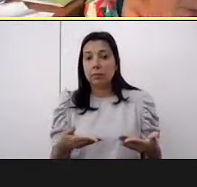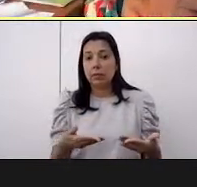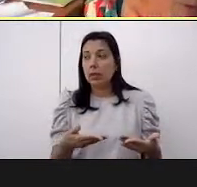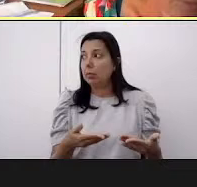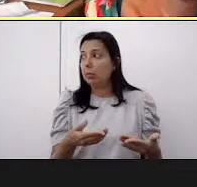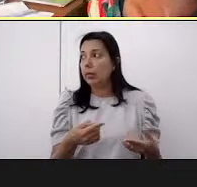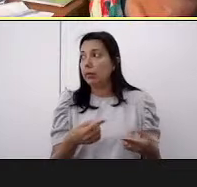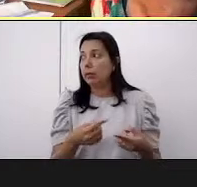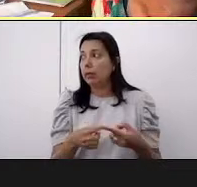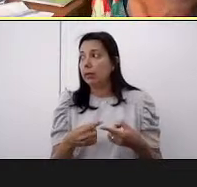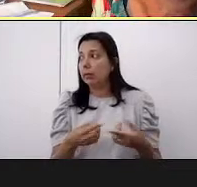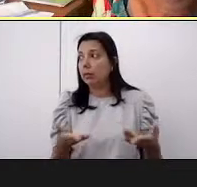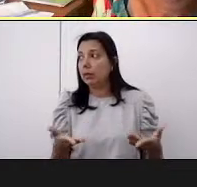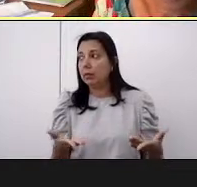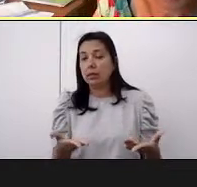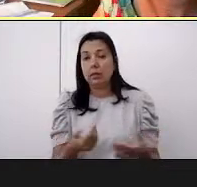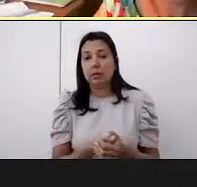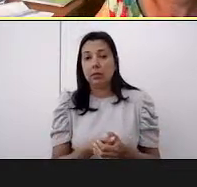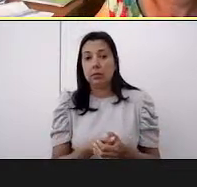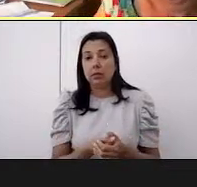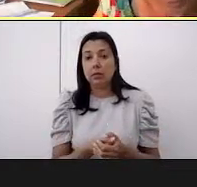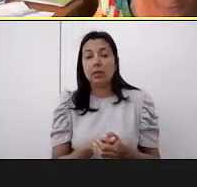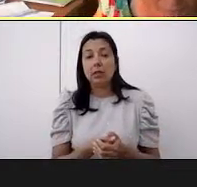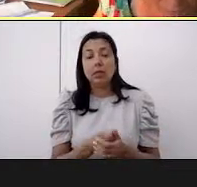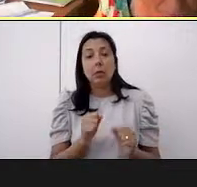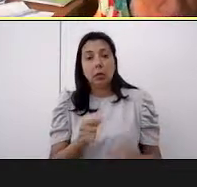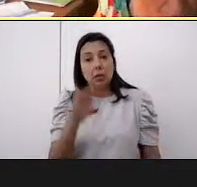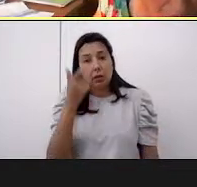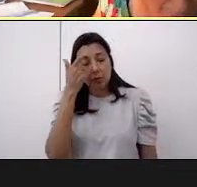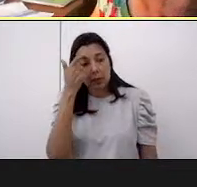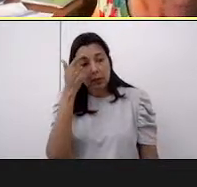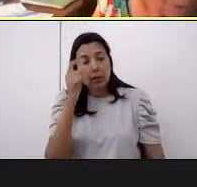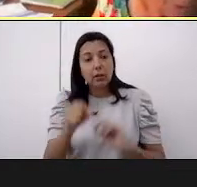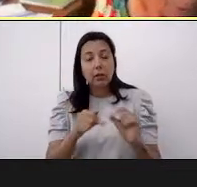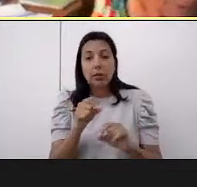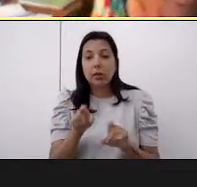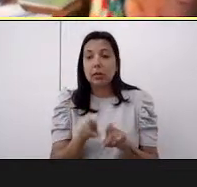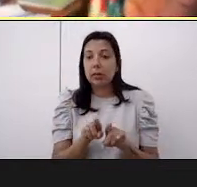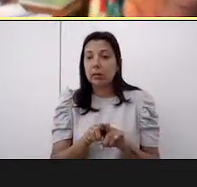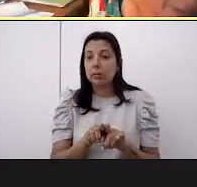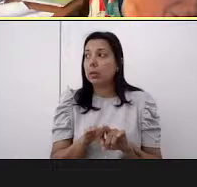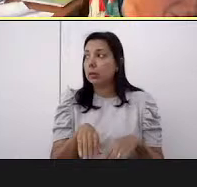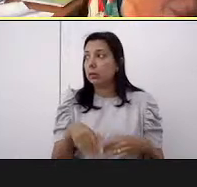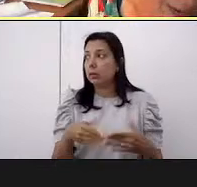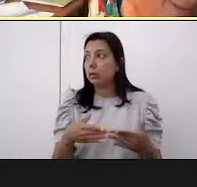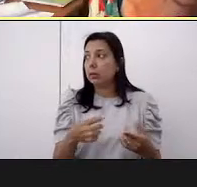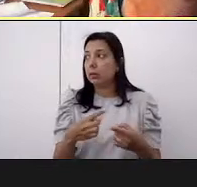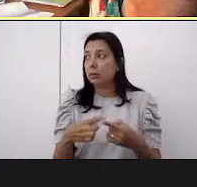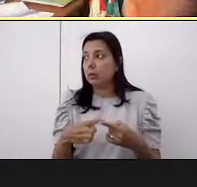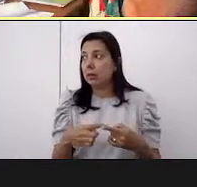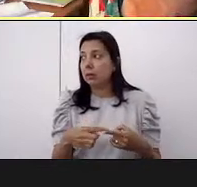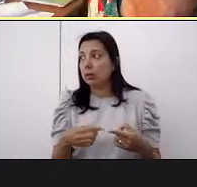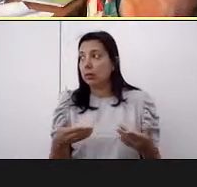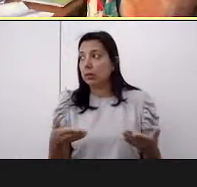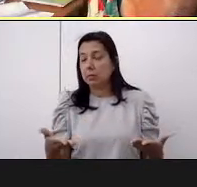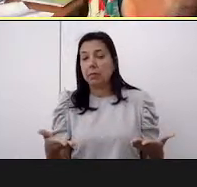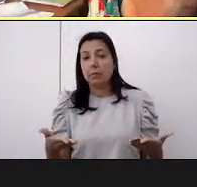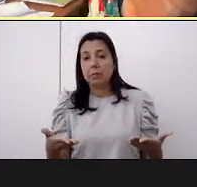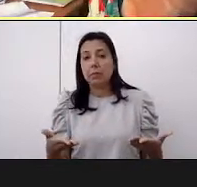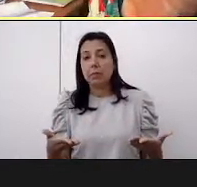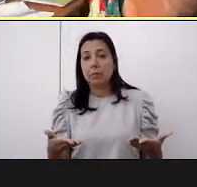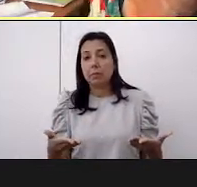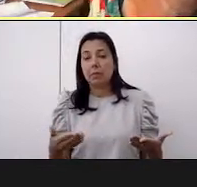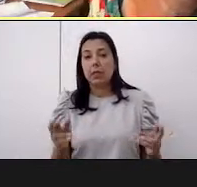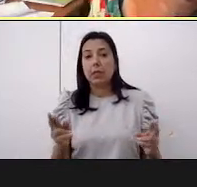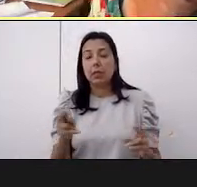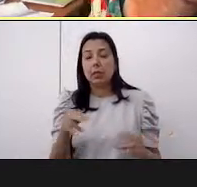also think about ISO and the international standards, which are targeted at easing and